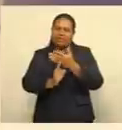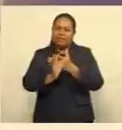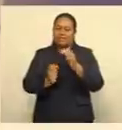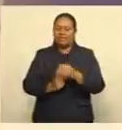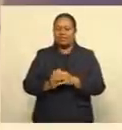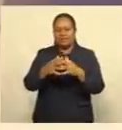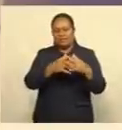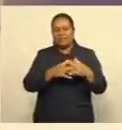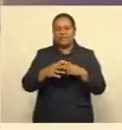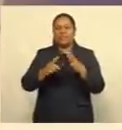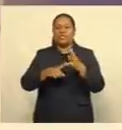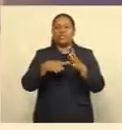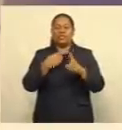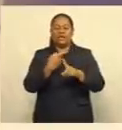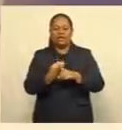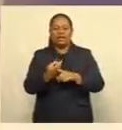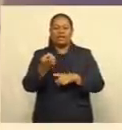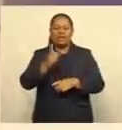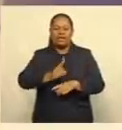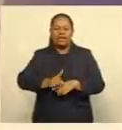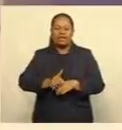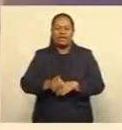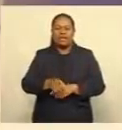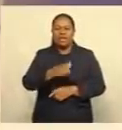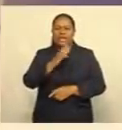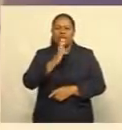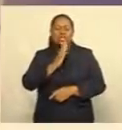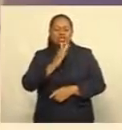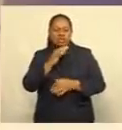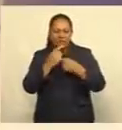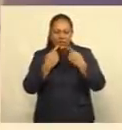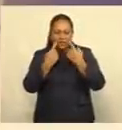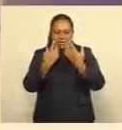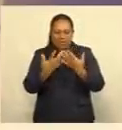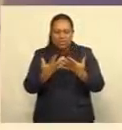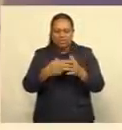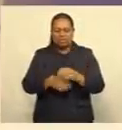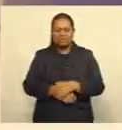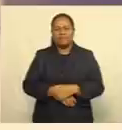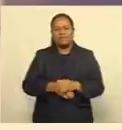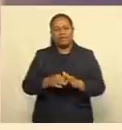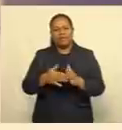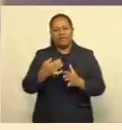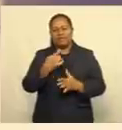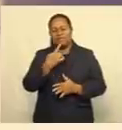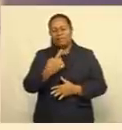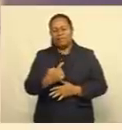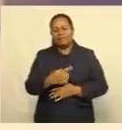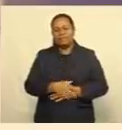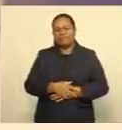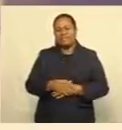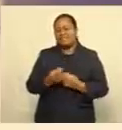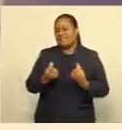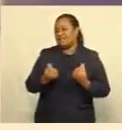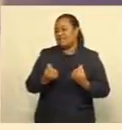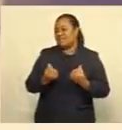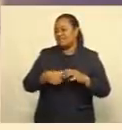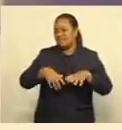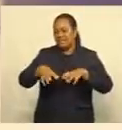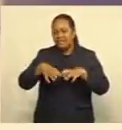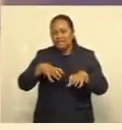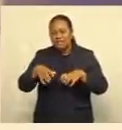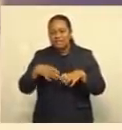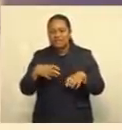the UK, and Israel are also favorable to the market sentiment. It is worth mentioning that the easing of activity